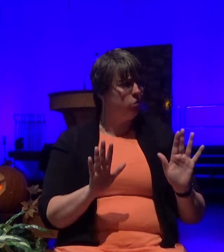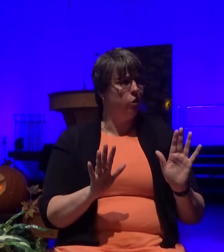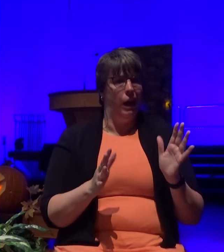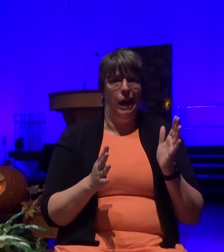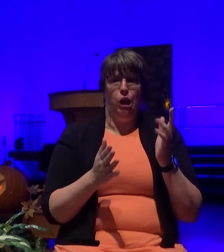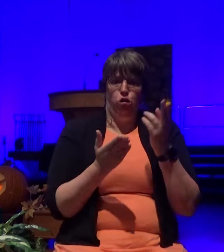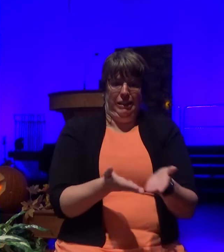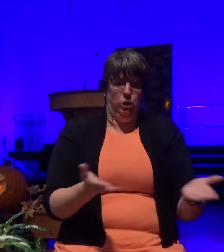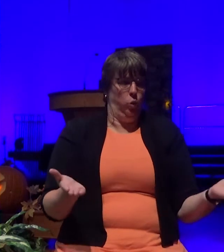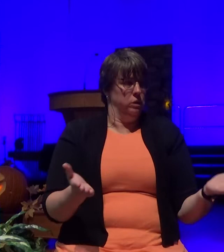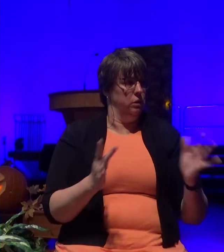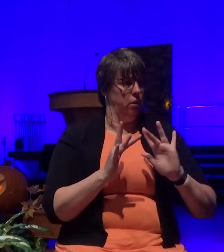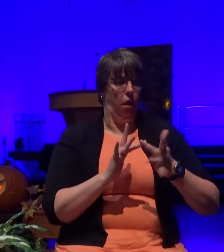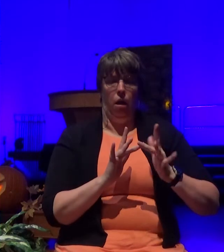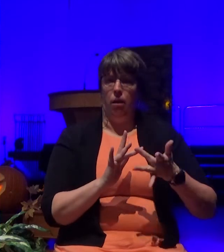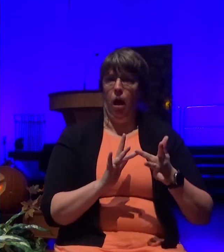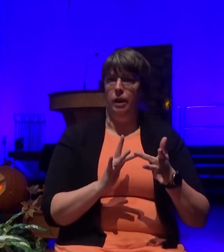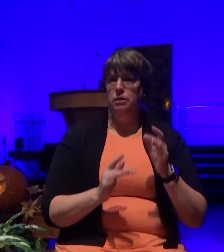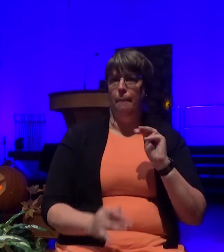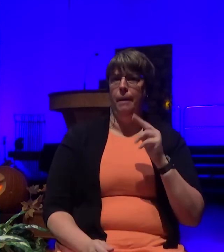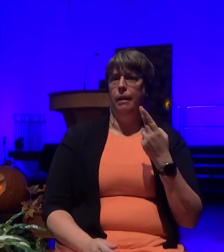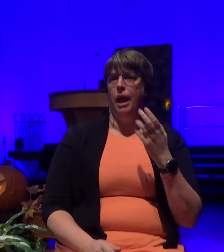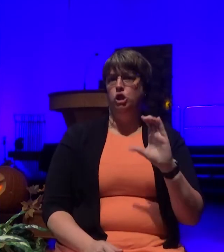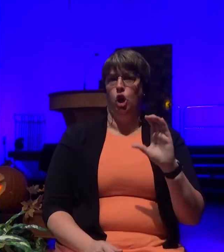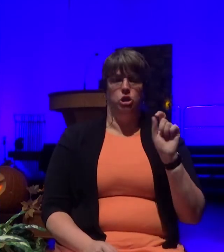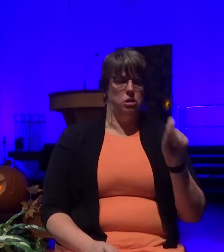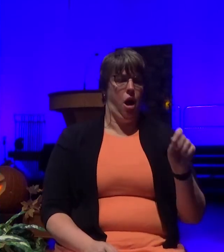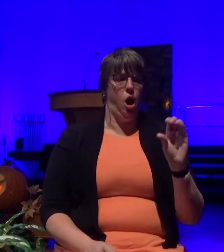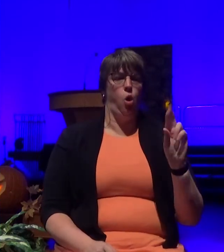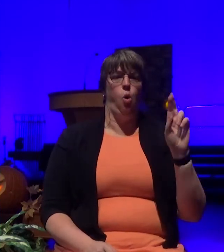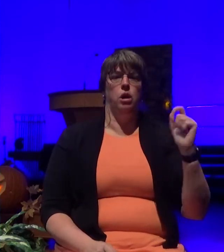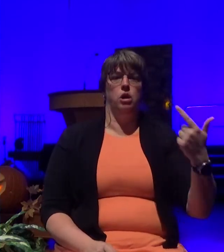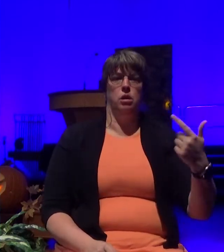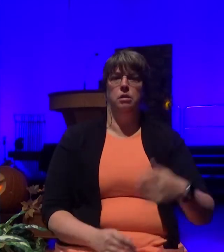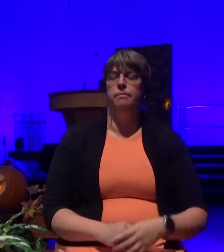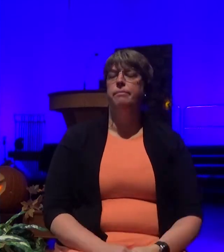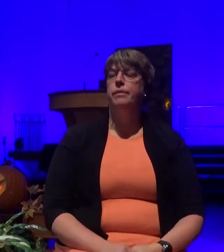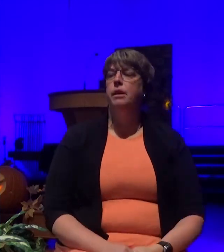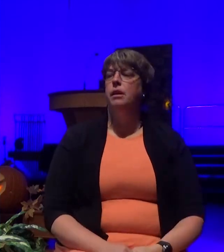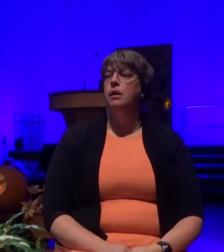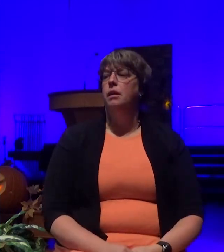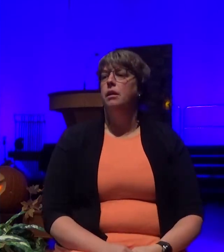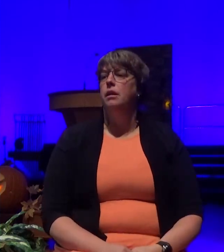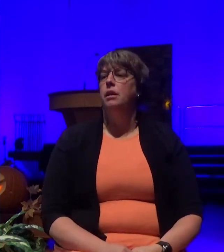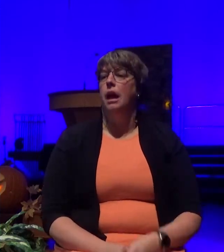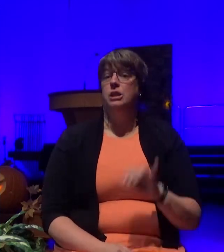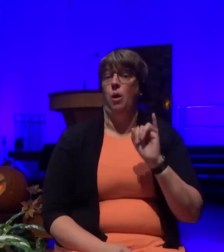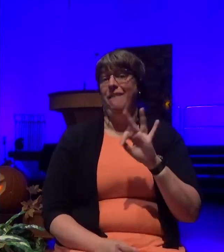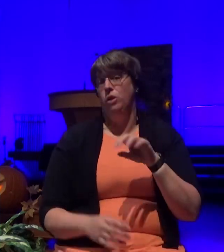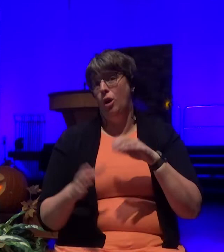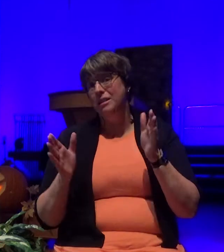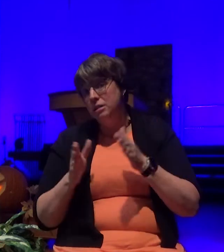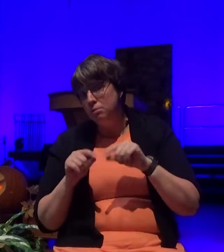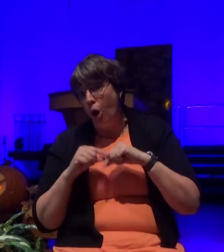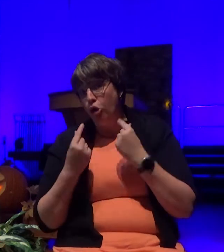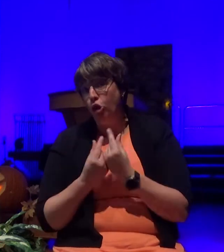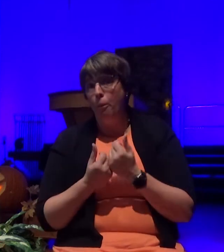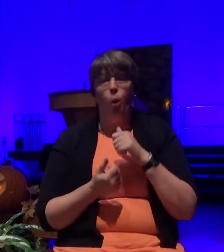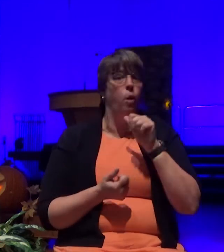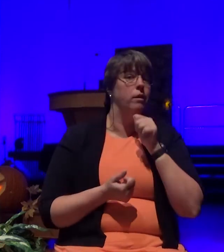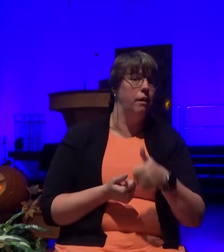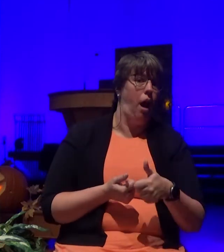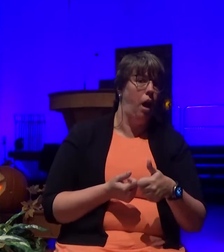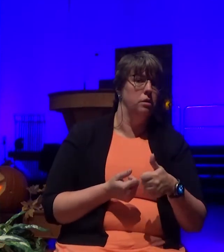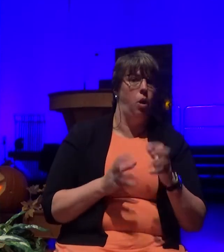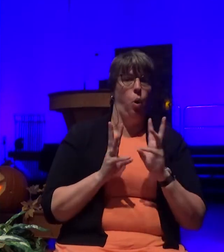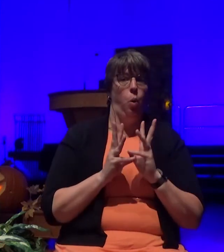webpage at milehighchurch.org. What you'll find there if you go there, whether you're in a small group or not, the workbook for the small group,